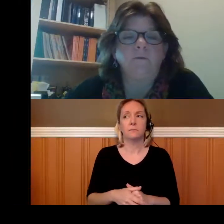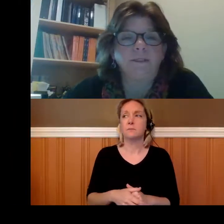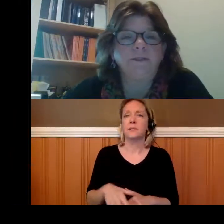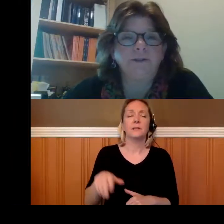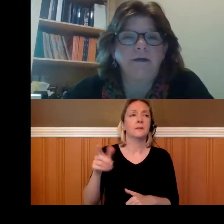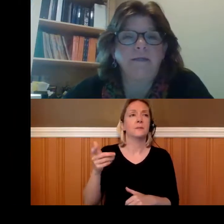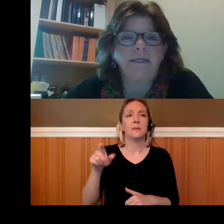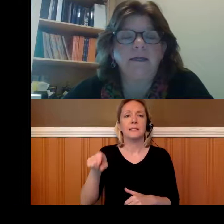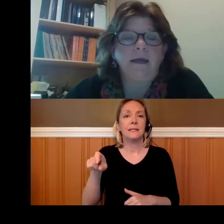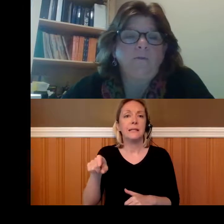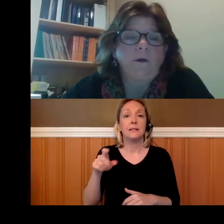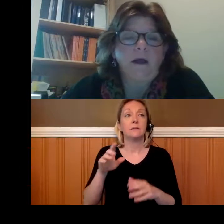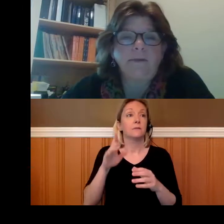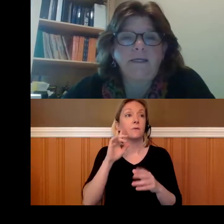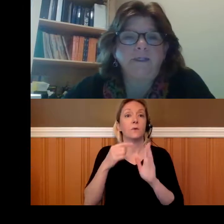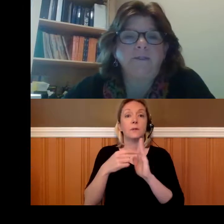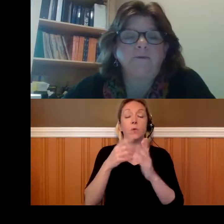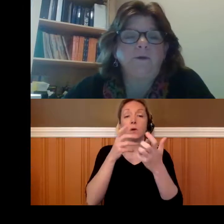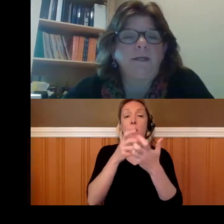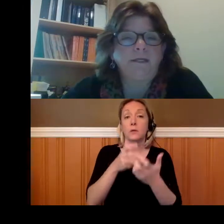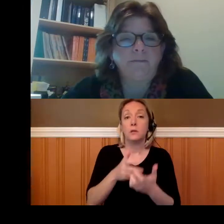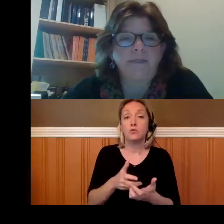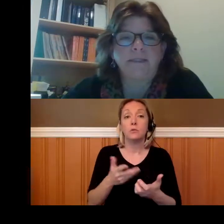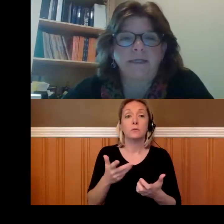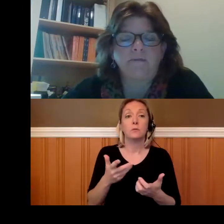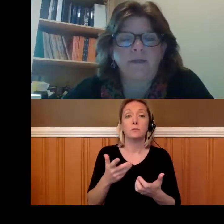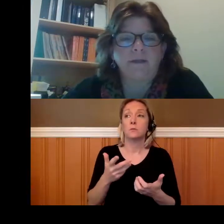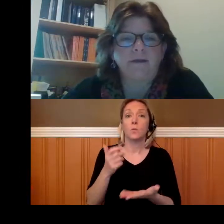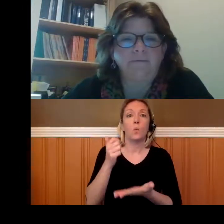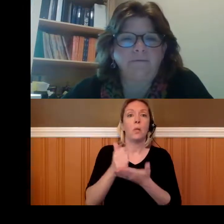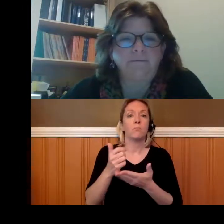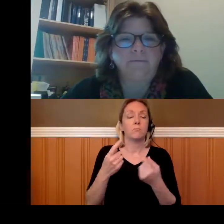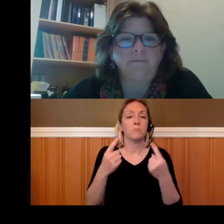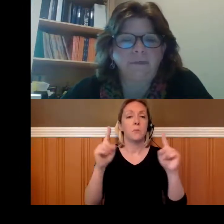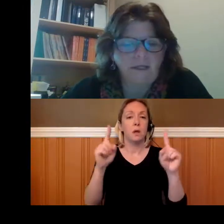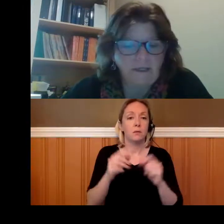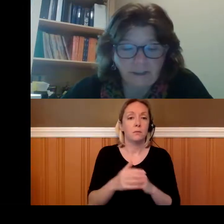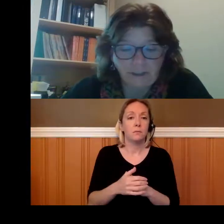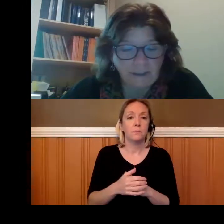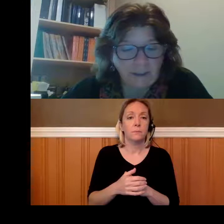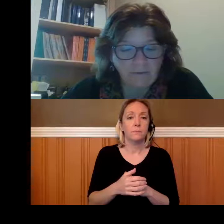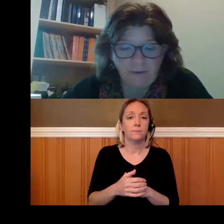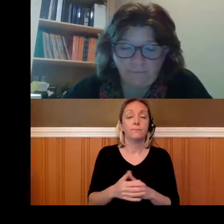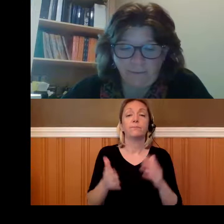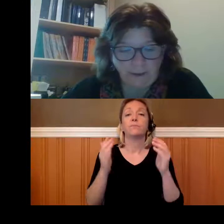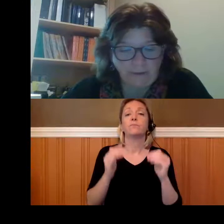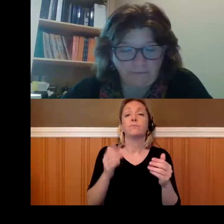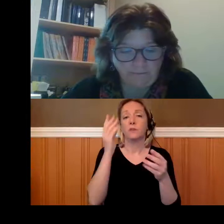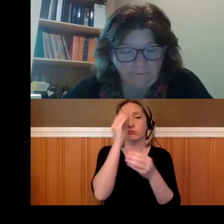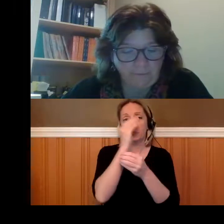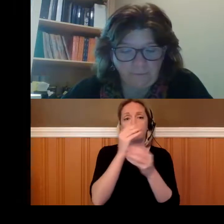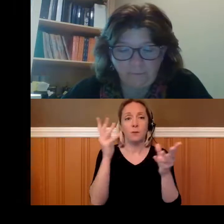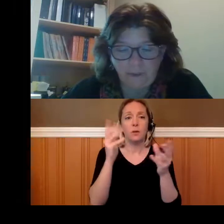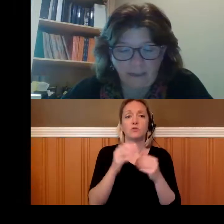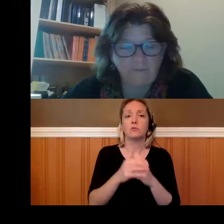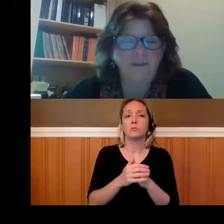need? What accommodations? What do they need to be successful in life? Just general information. Lots of